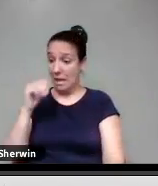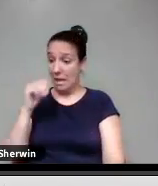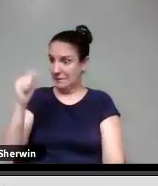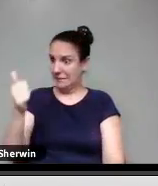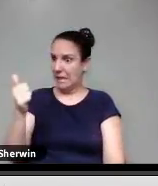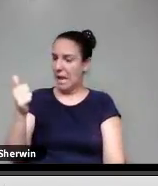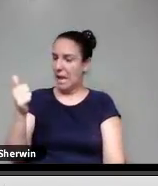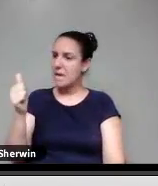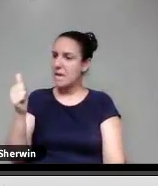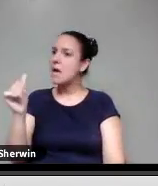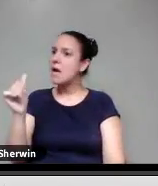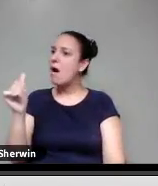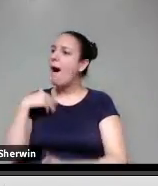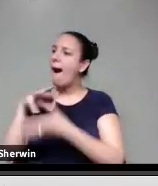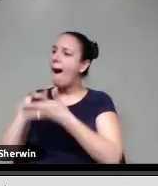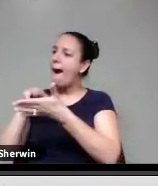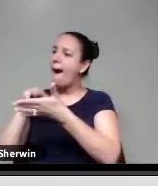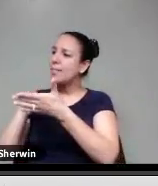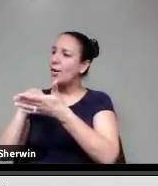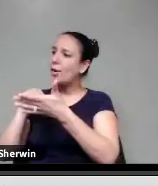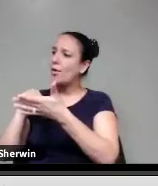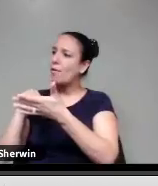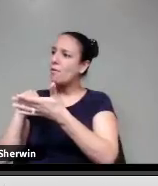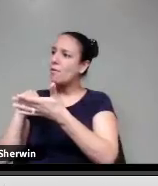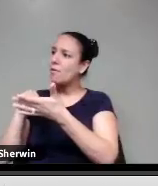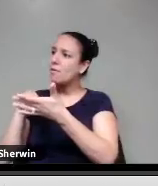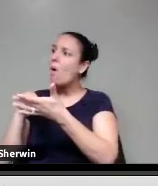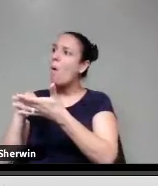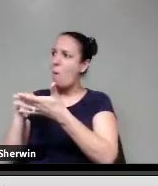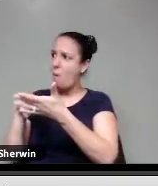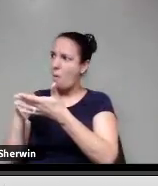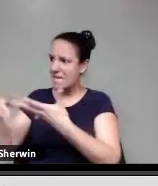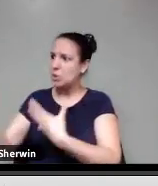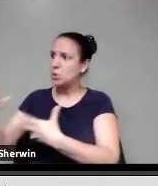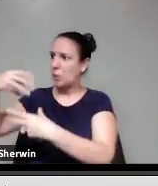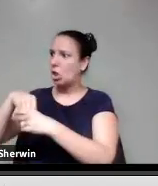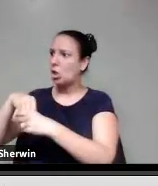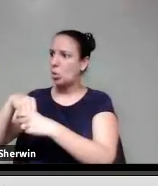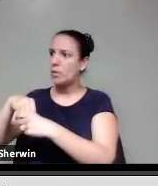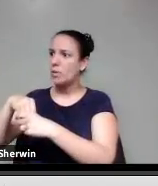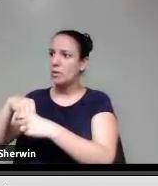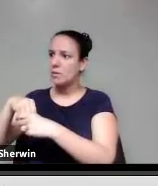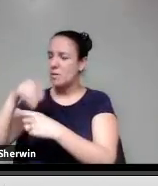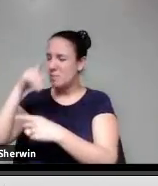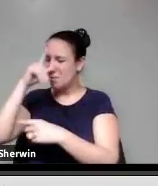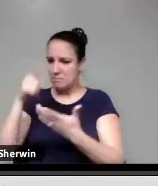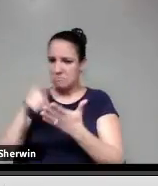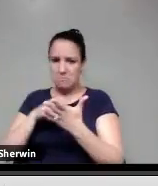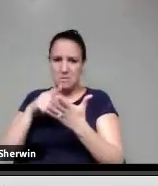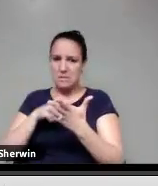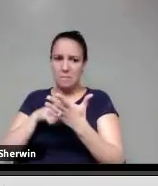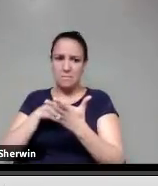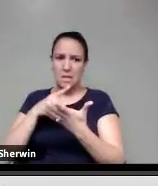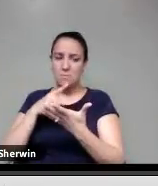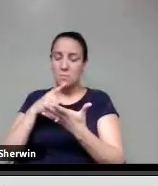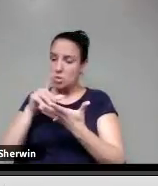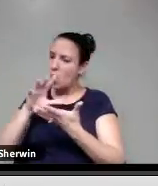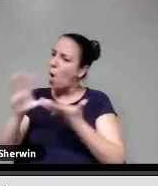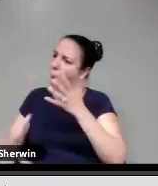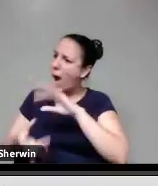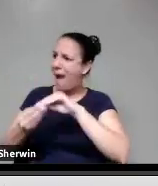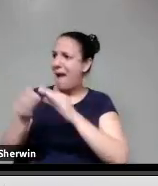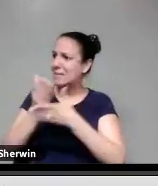also then learn what I should make sure I include in the future and not take out of there. Because sometimes people will say, add a section on this. Well, I have to take something